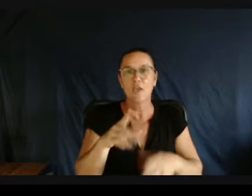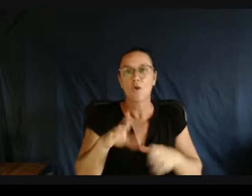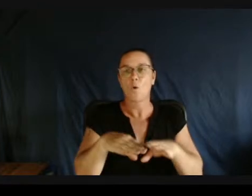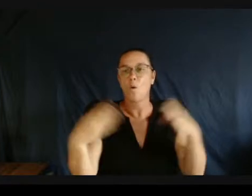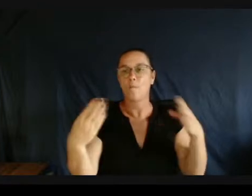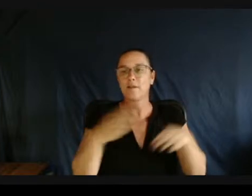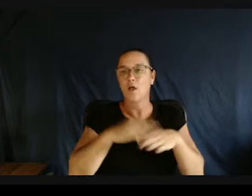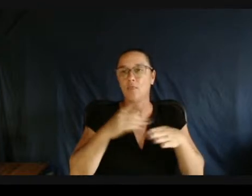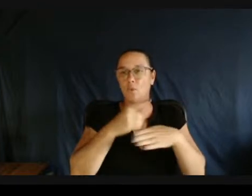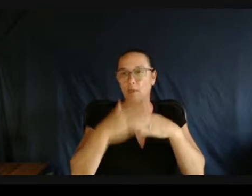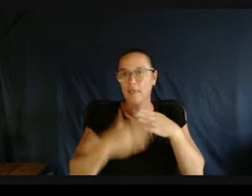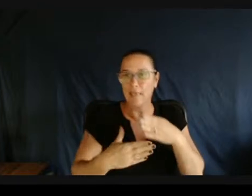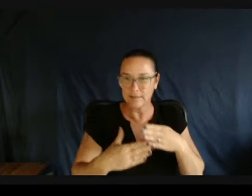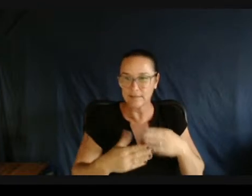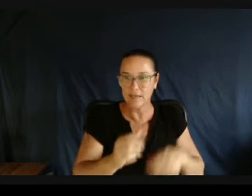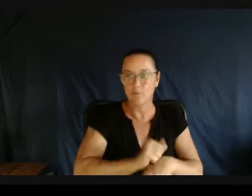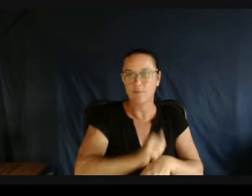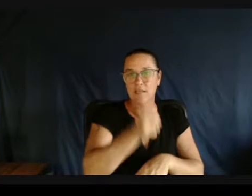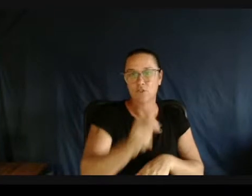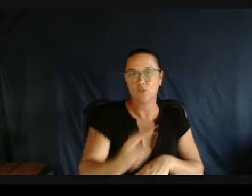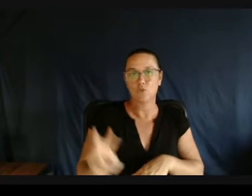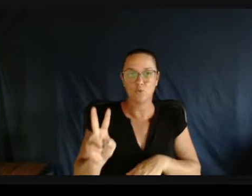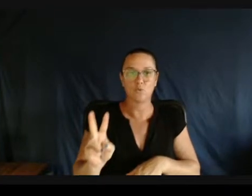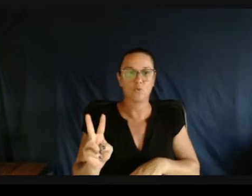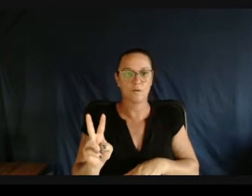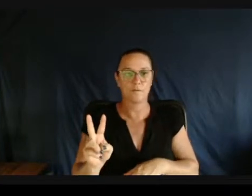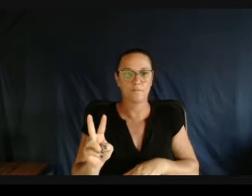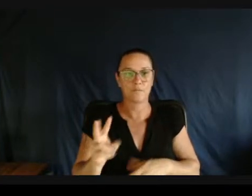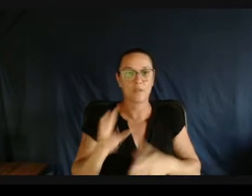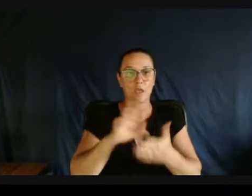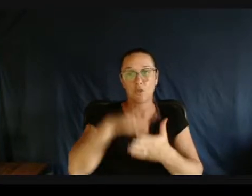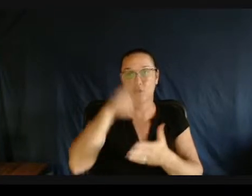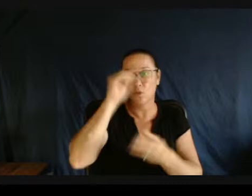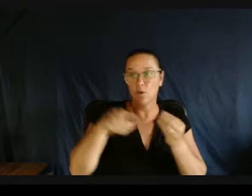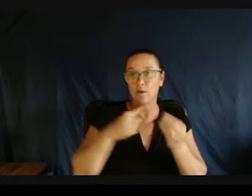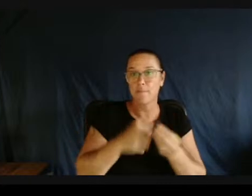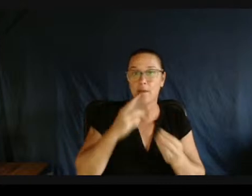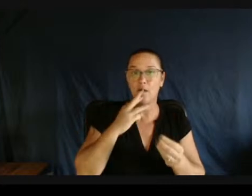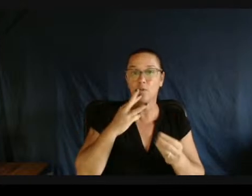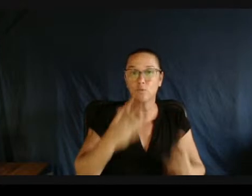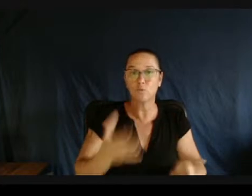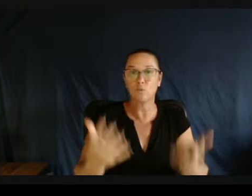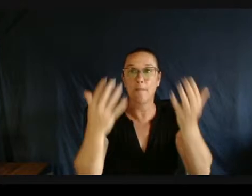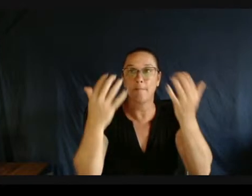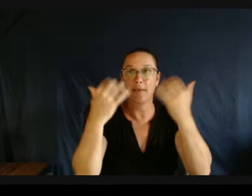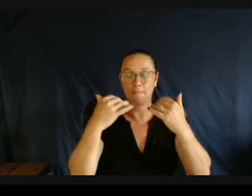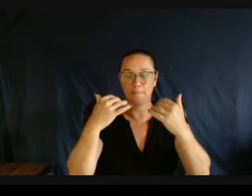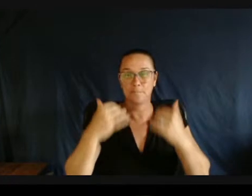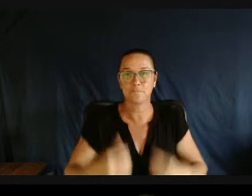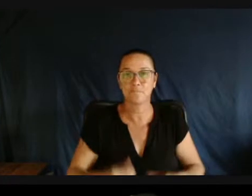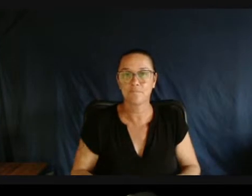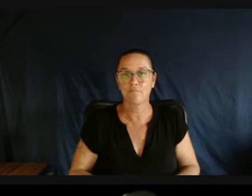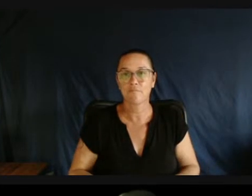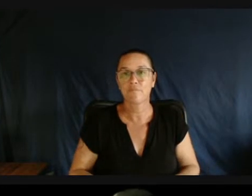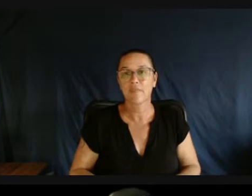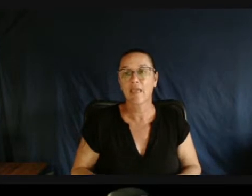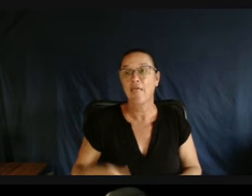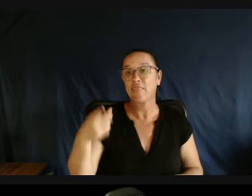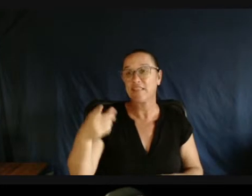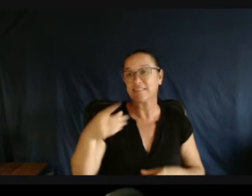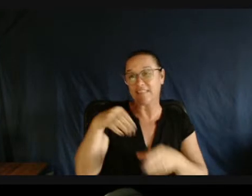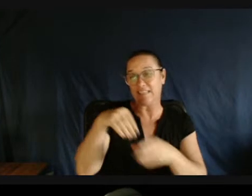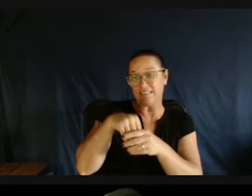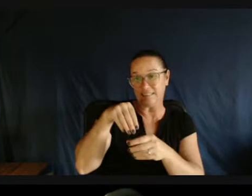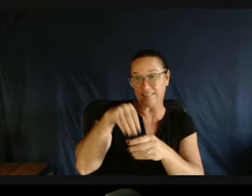10 a.m. to 2 p.m. to learn about the tsunamis. And there's a shot from inside I thought I